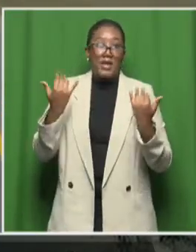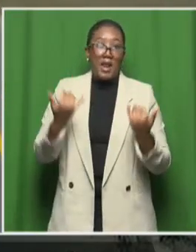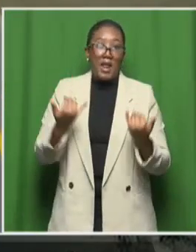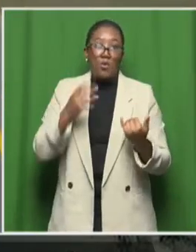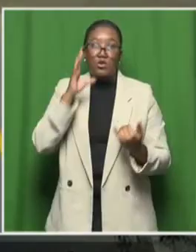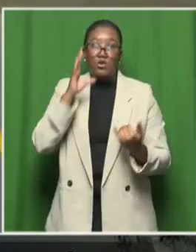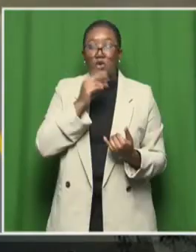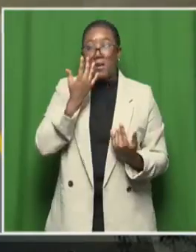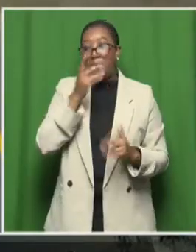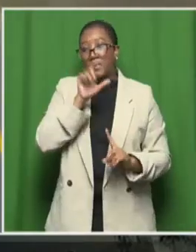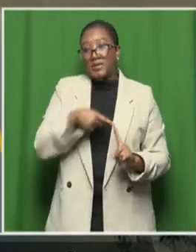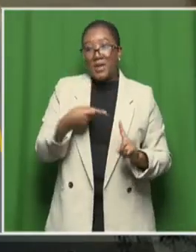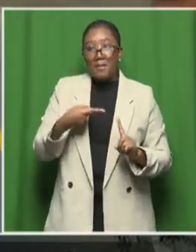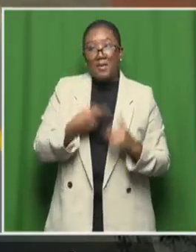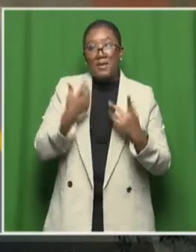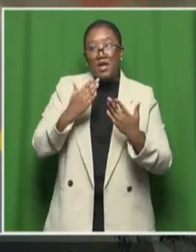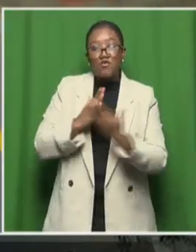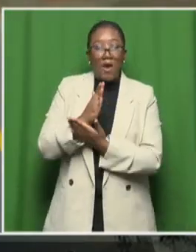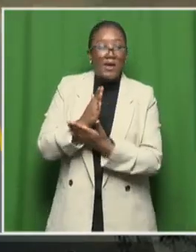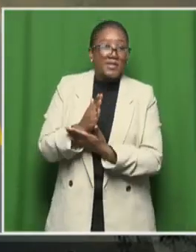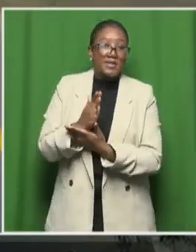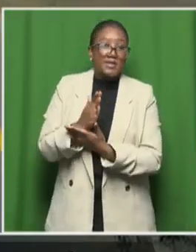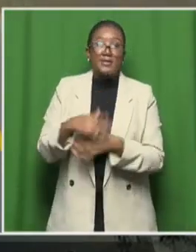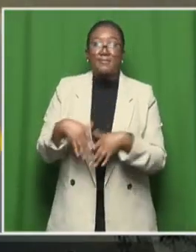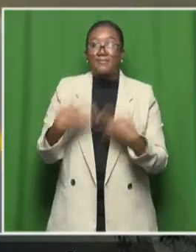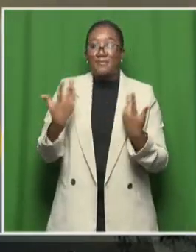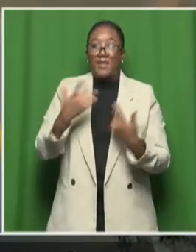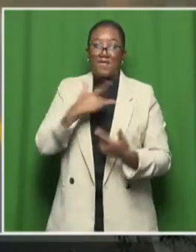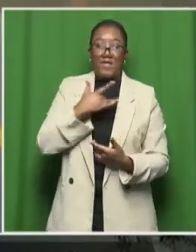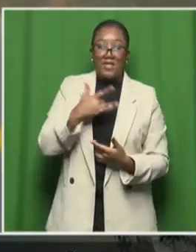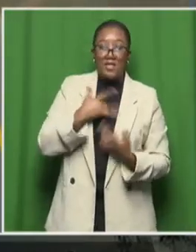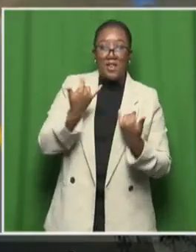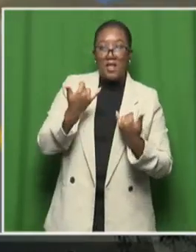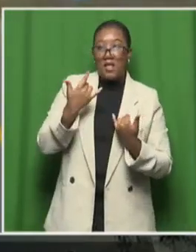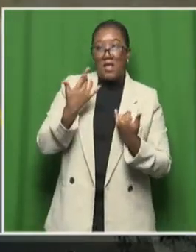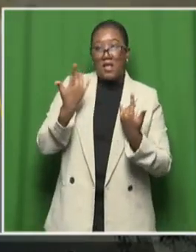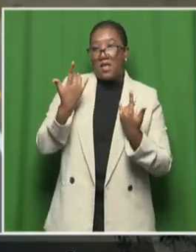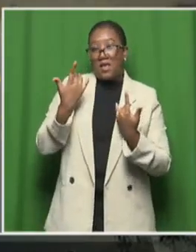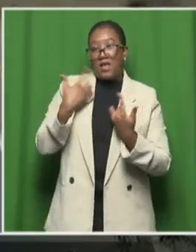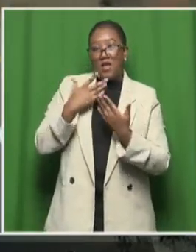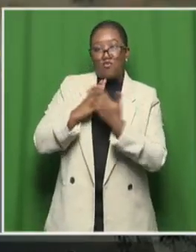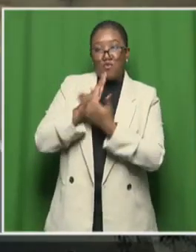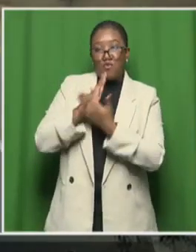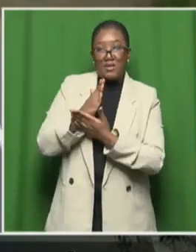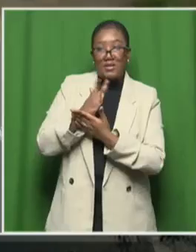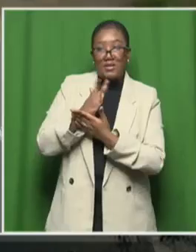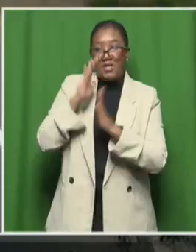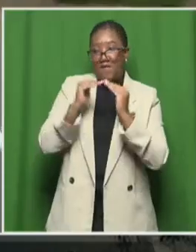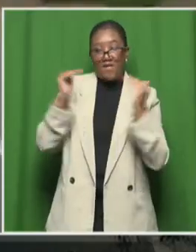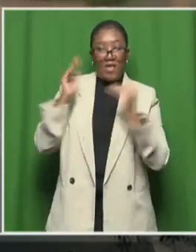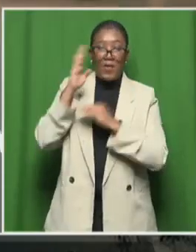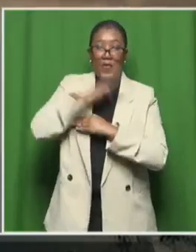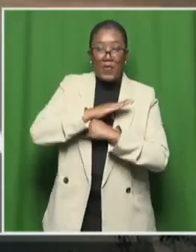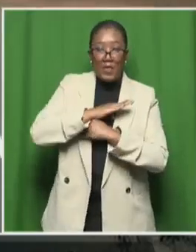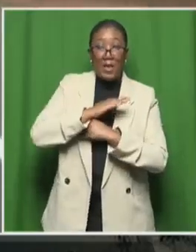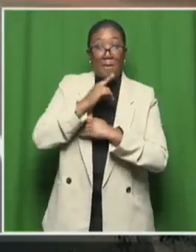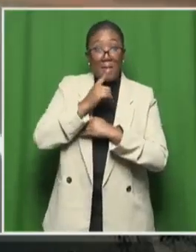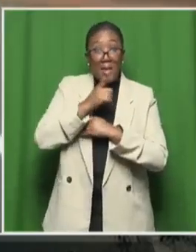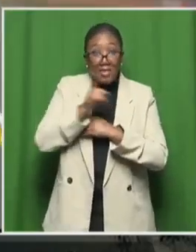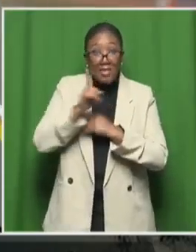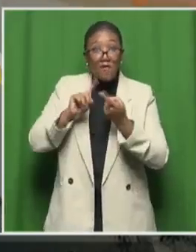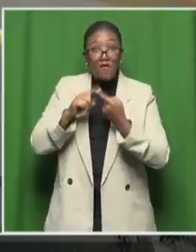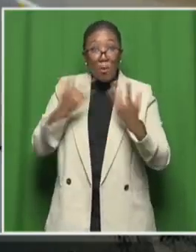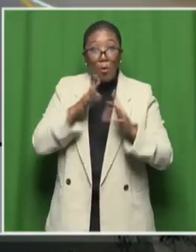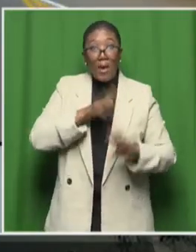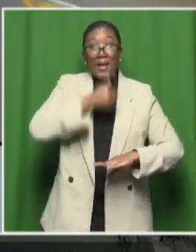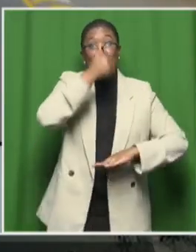your rights, because you feel you are being unfairly treated, all those things. Those are the fundamentals that were